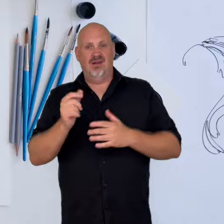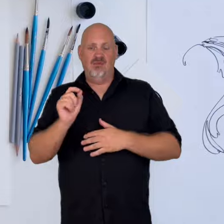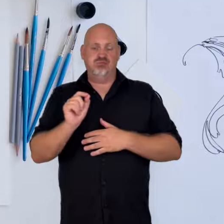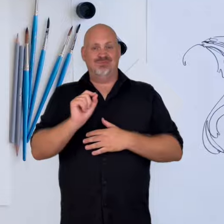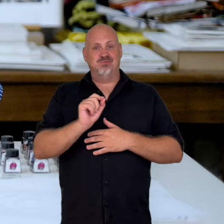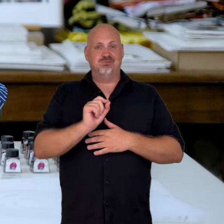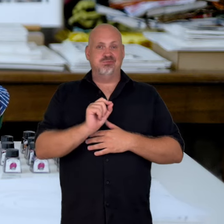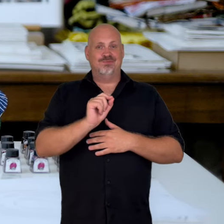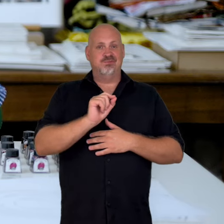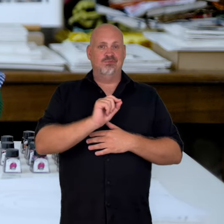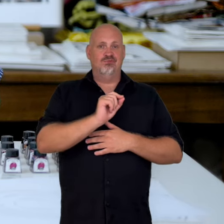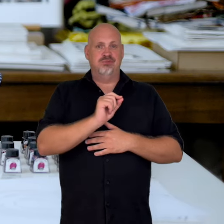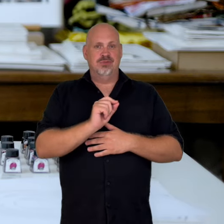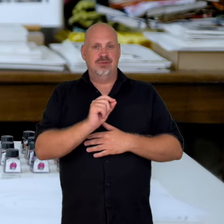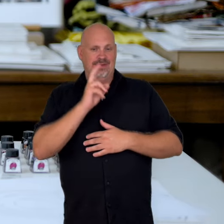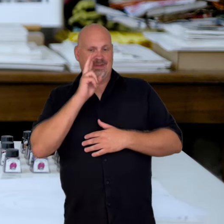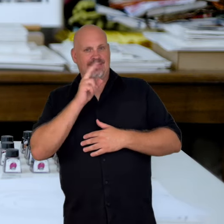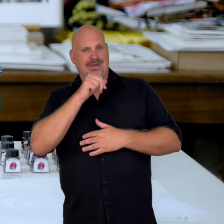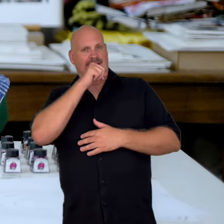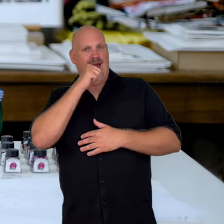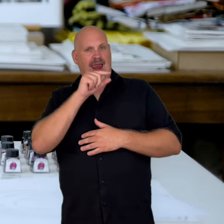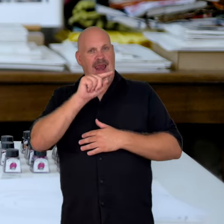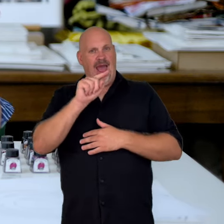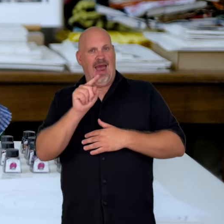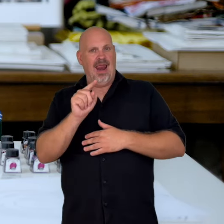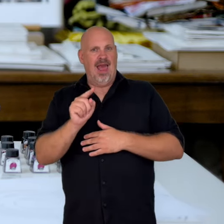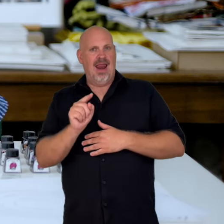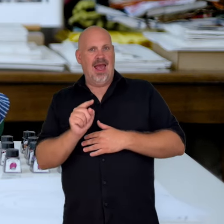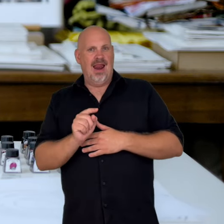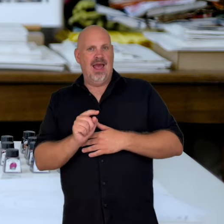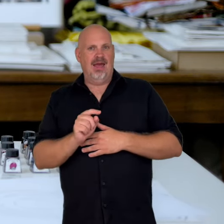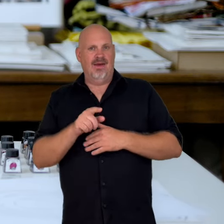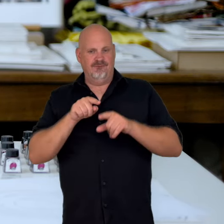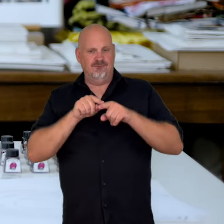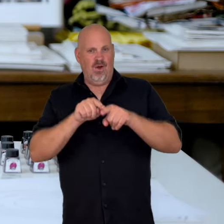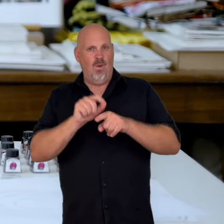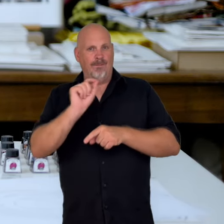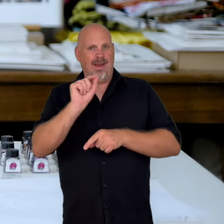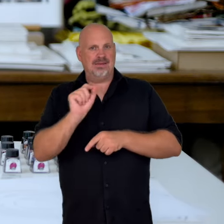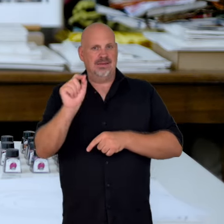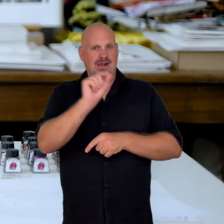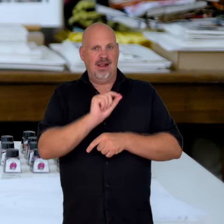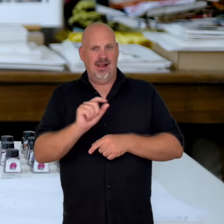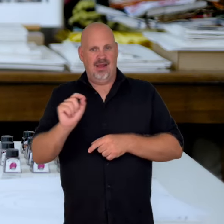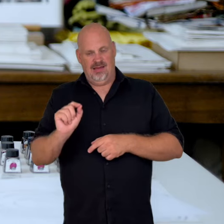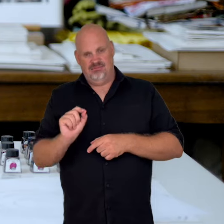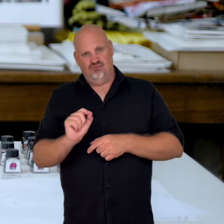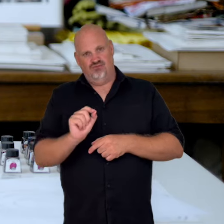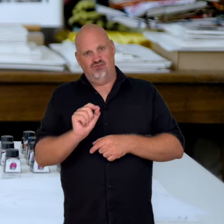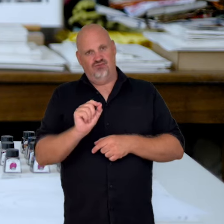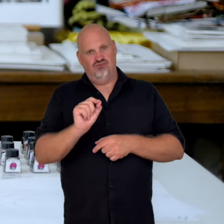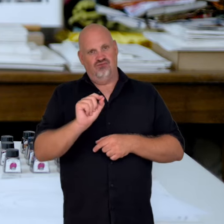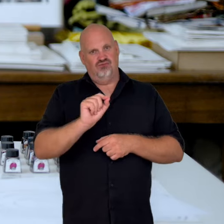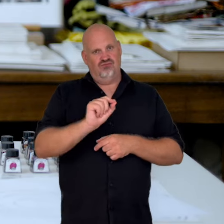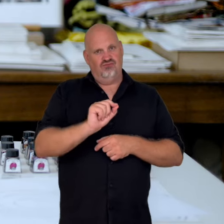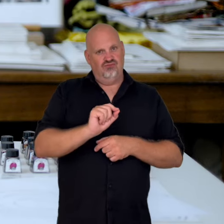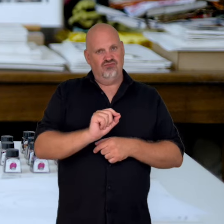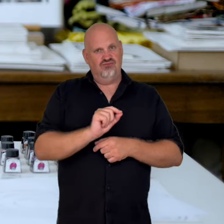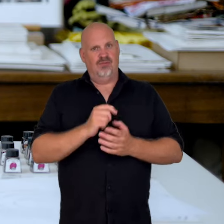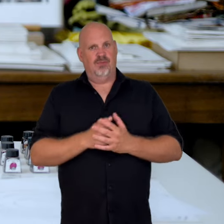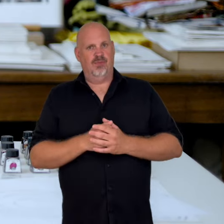like it when lines go from thin to fat. It doesn't have to be perfect or anything like that at all. We don't really want perfection in this at